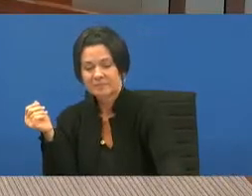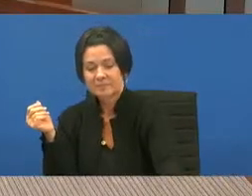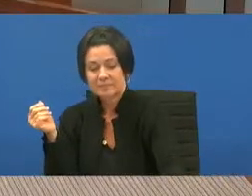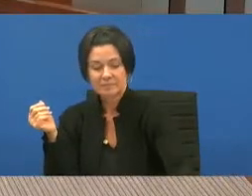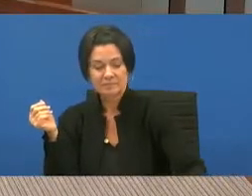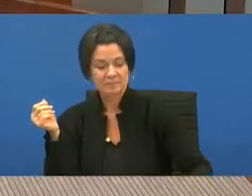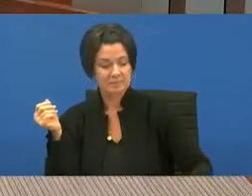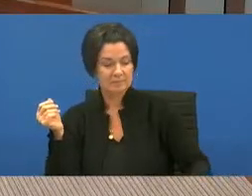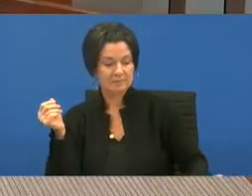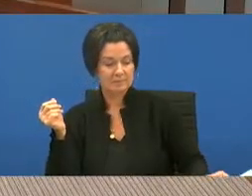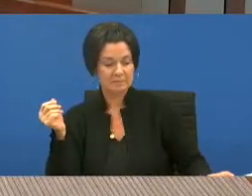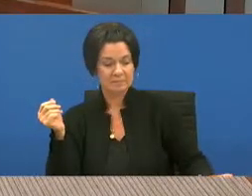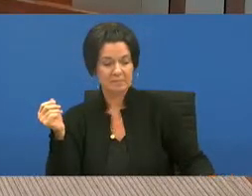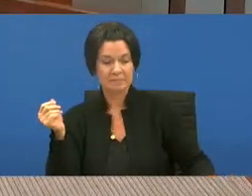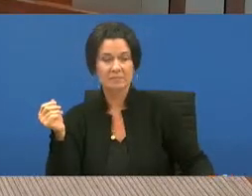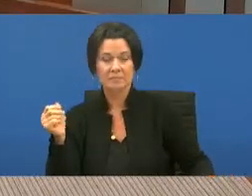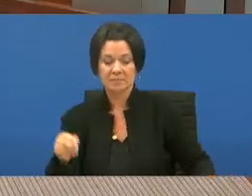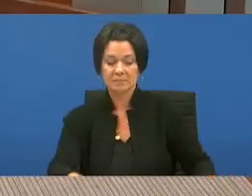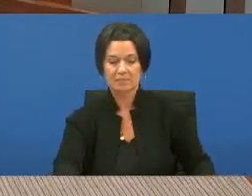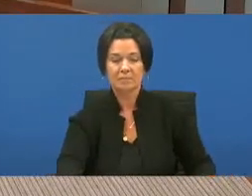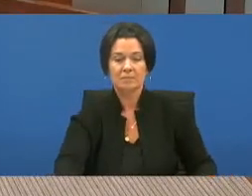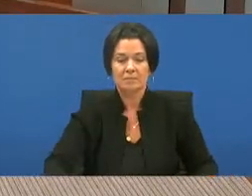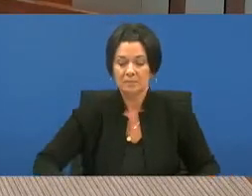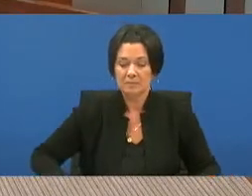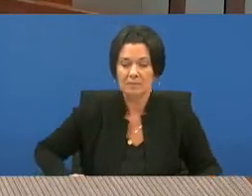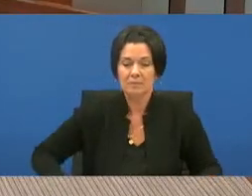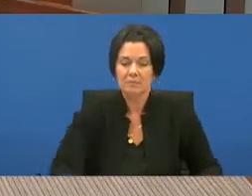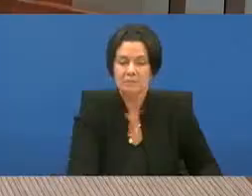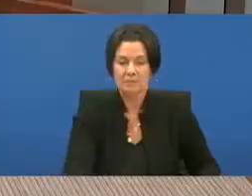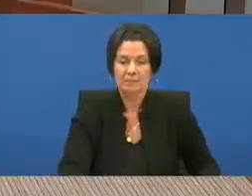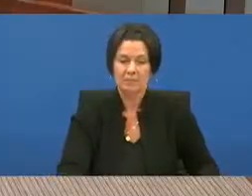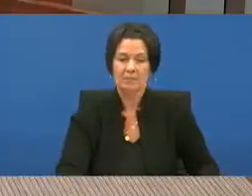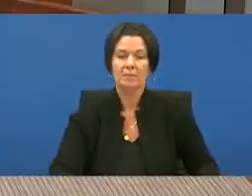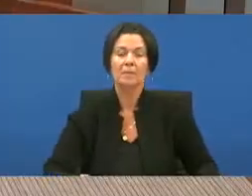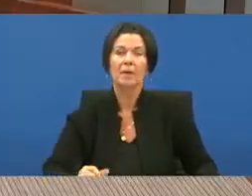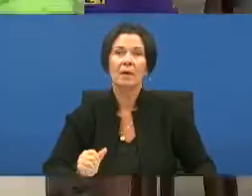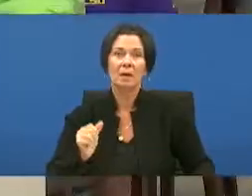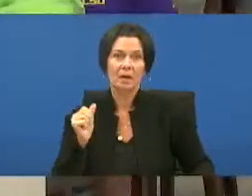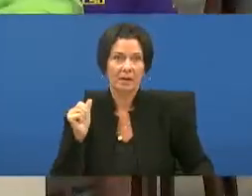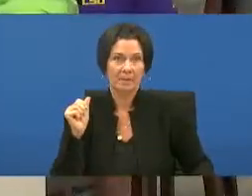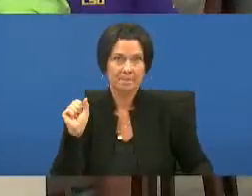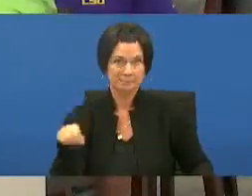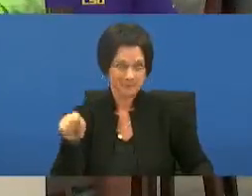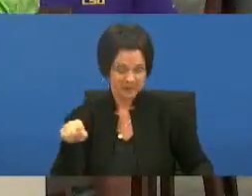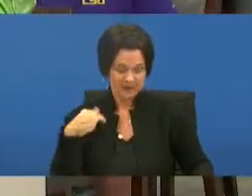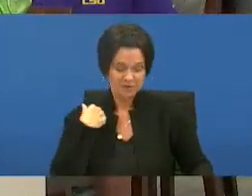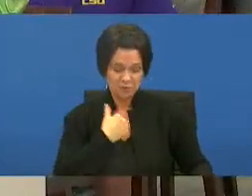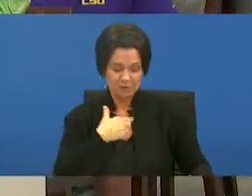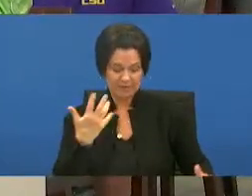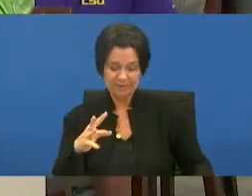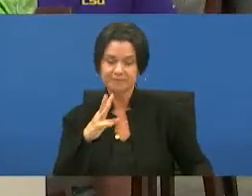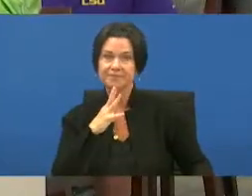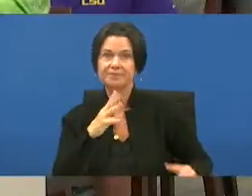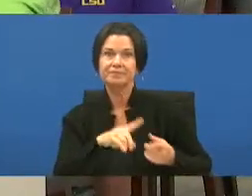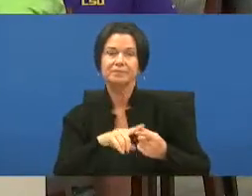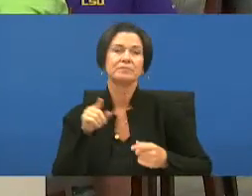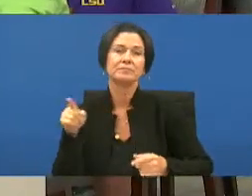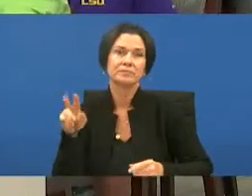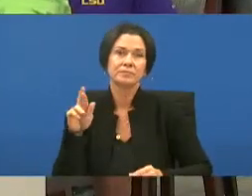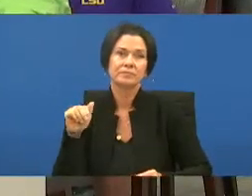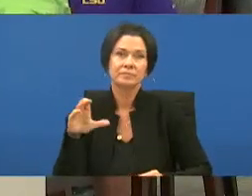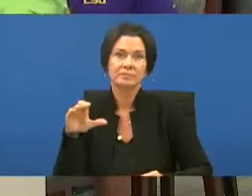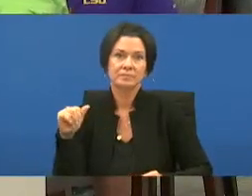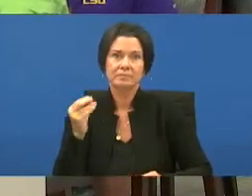Y'all know. Yeah, Chad Stevens, MR Engineering, 9345 Interline. Yes, we have spoken to Ms. Rocca multiple